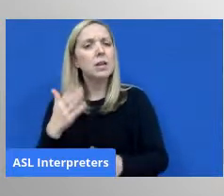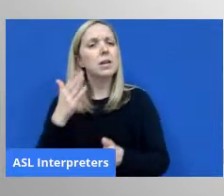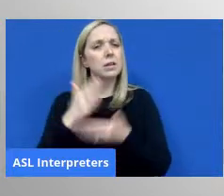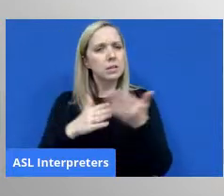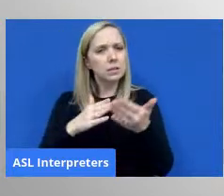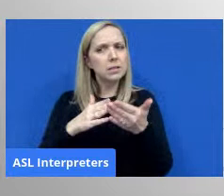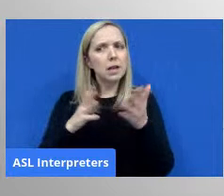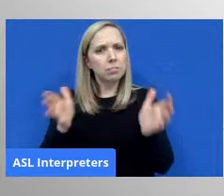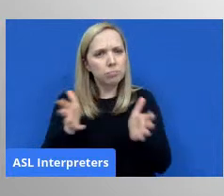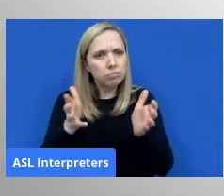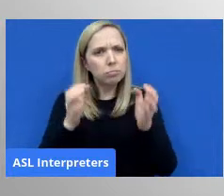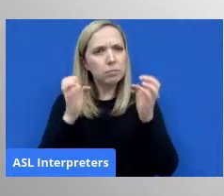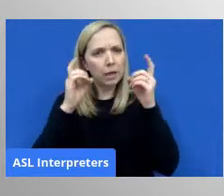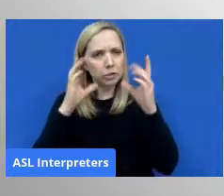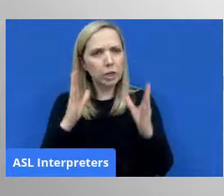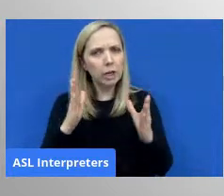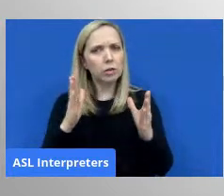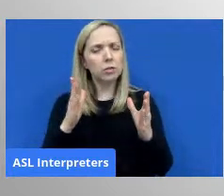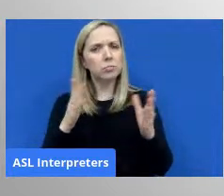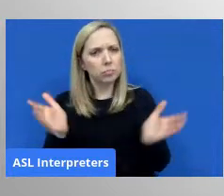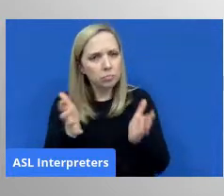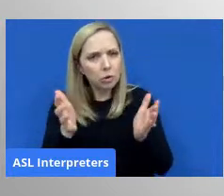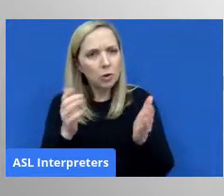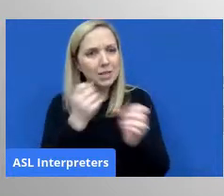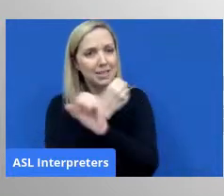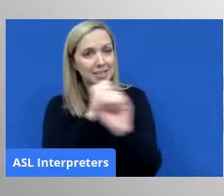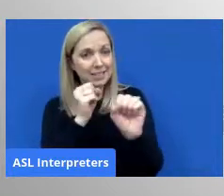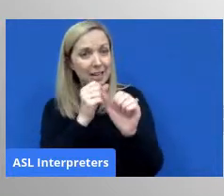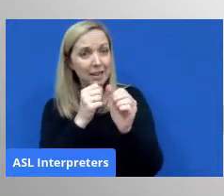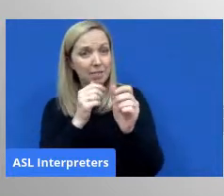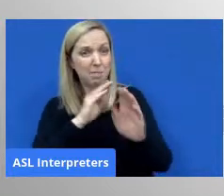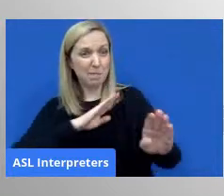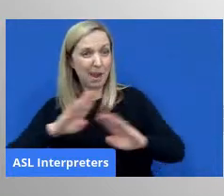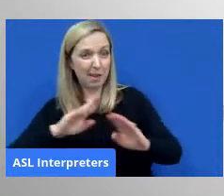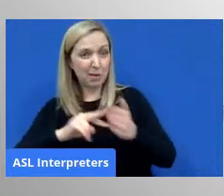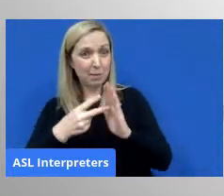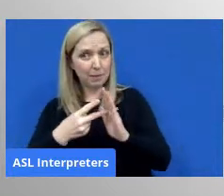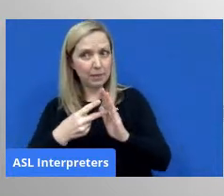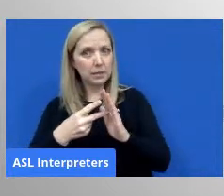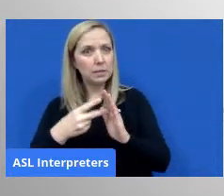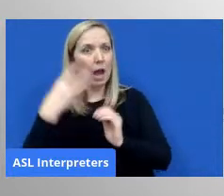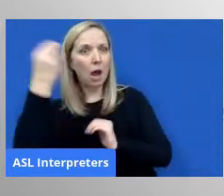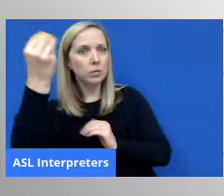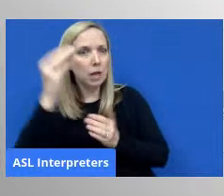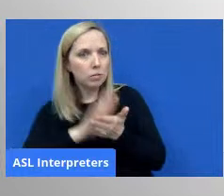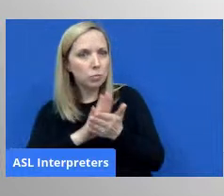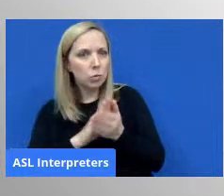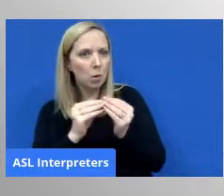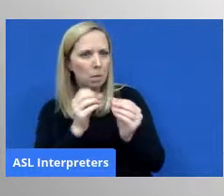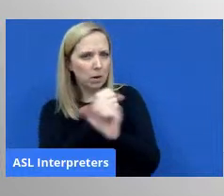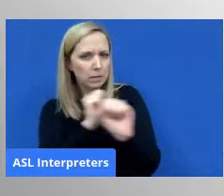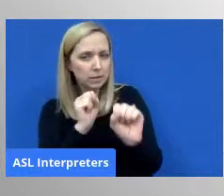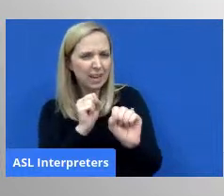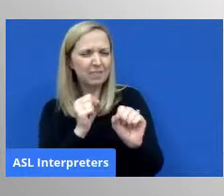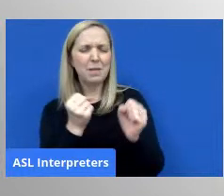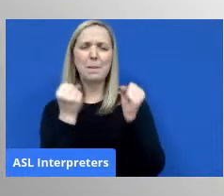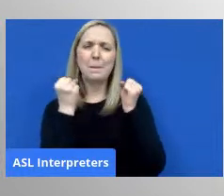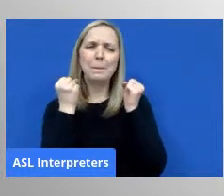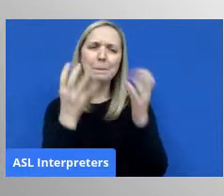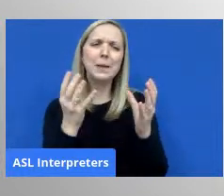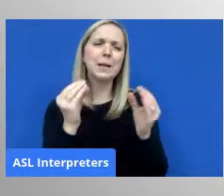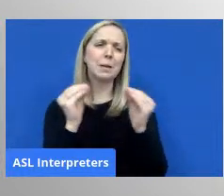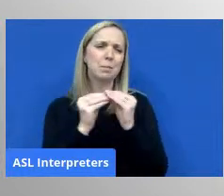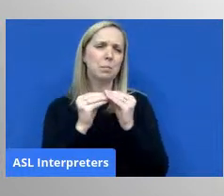to also be more careful in social distancing outside of the school. And there are many more. The data increasingly shows